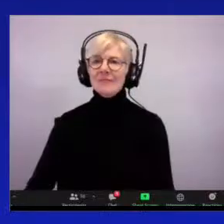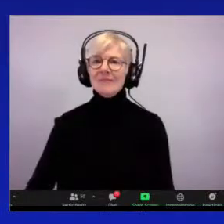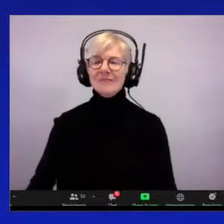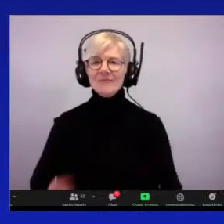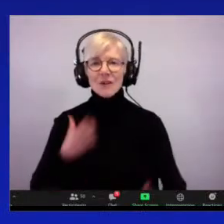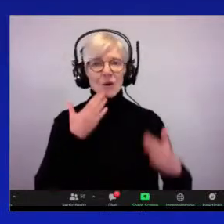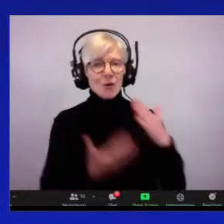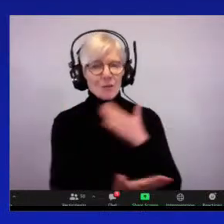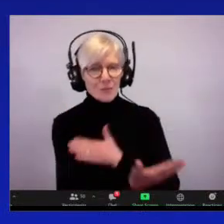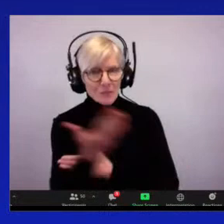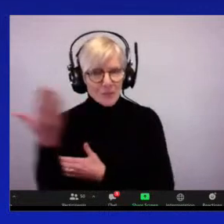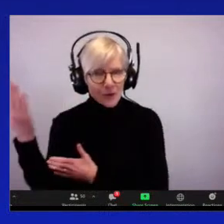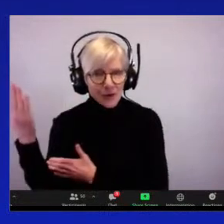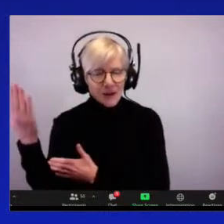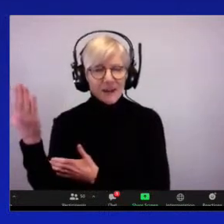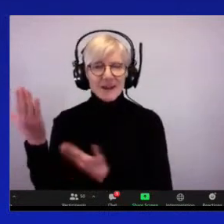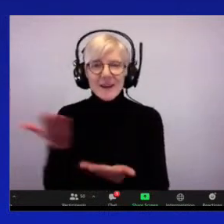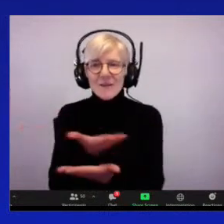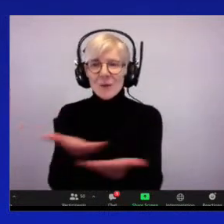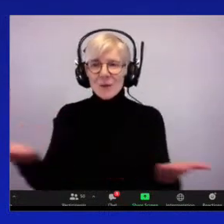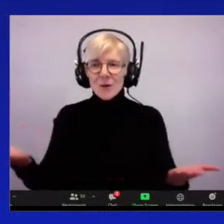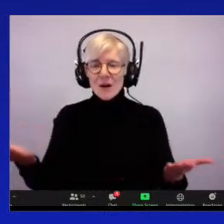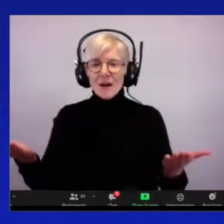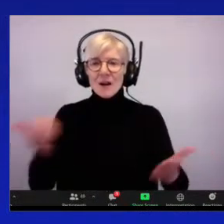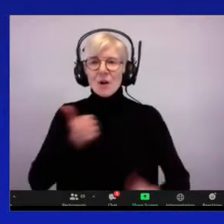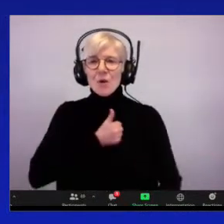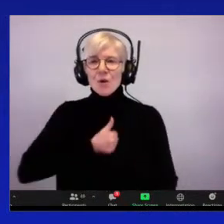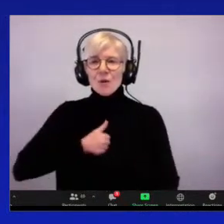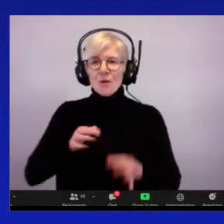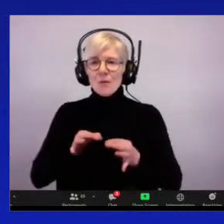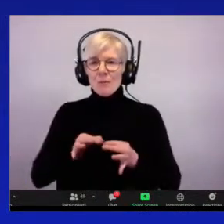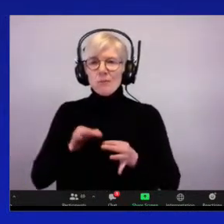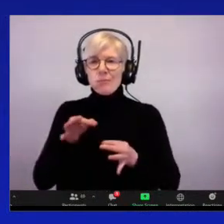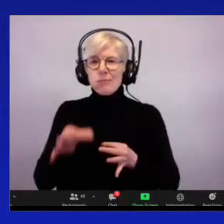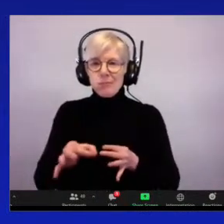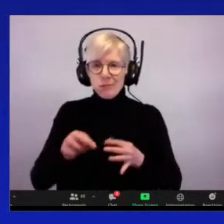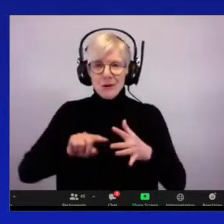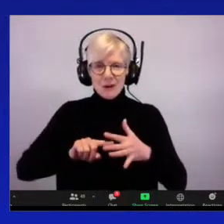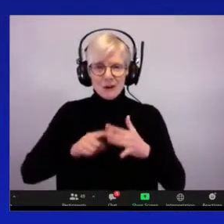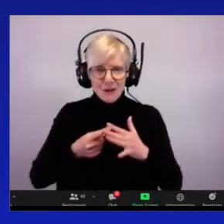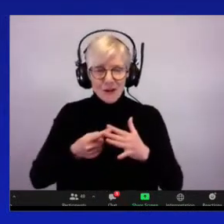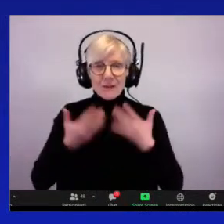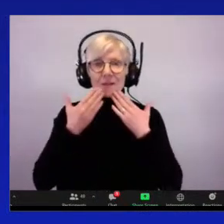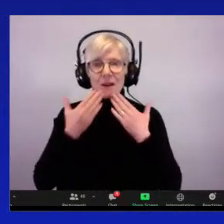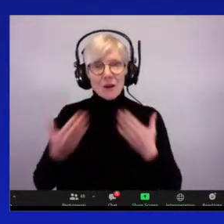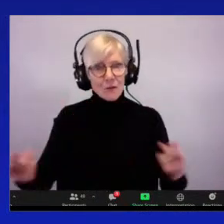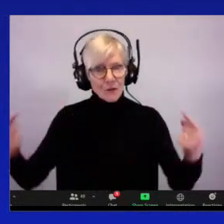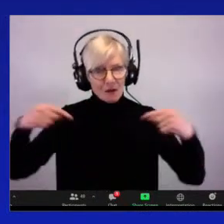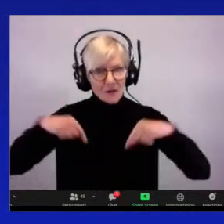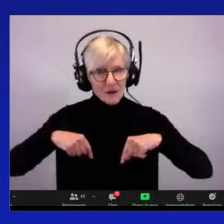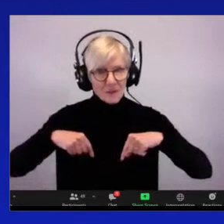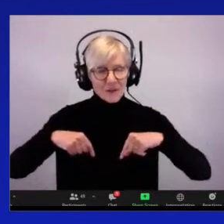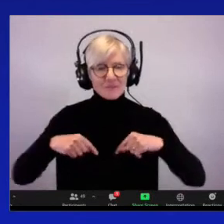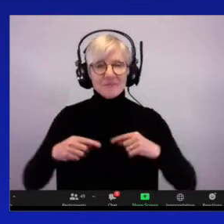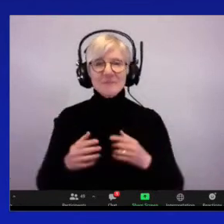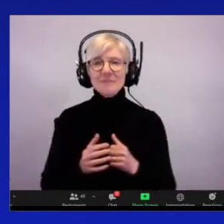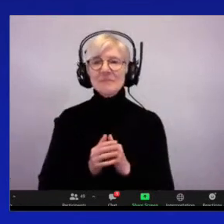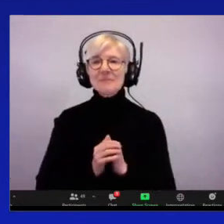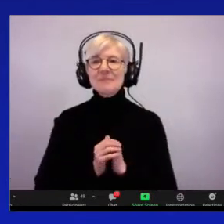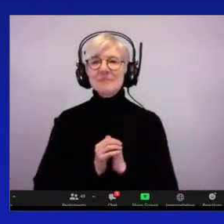And bonjour à toutes et à tous. Sorry for the delay. Désolé des délais. Thank you for joining us. Merci d'être parmi nous